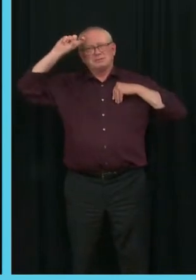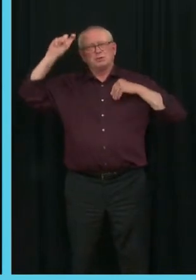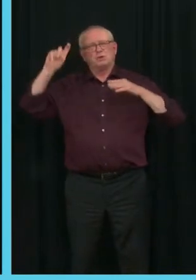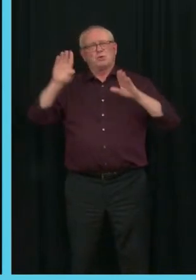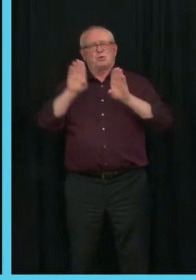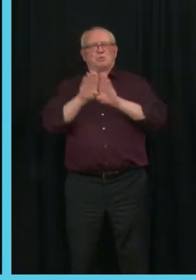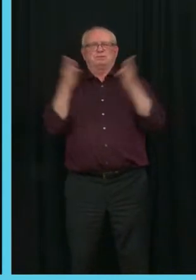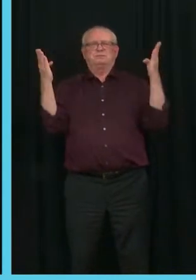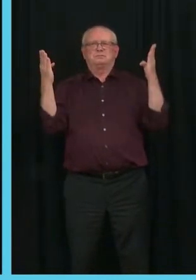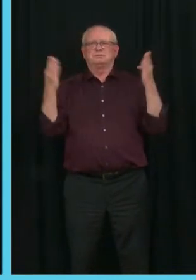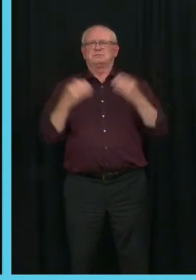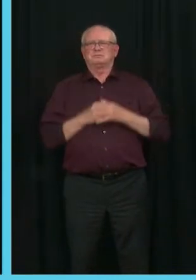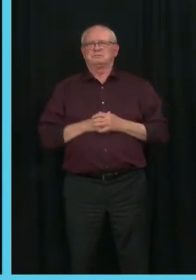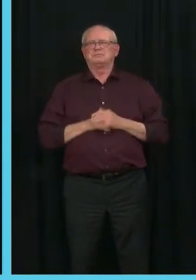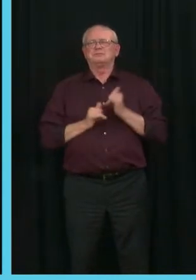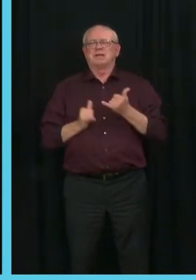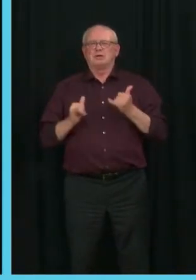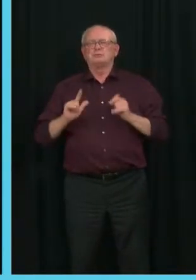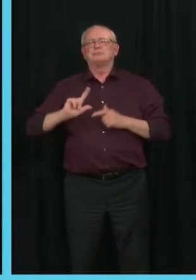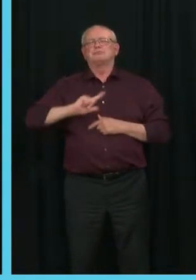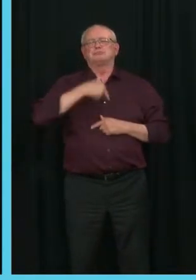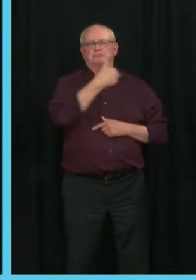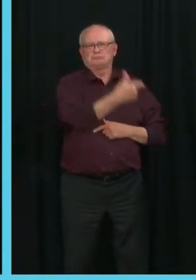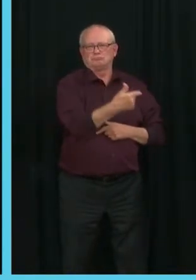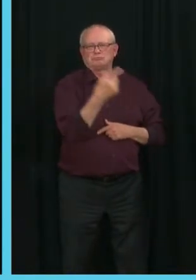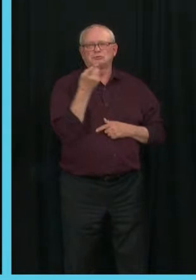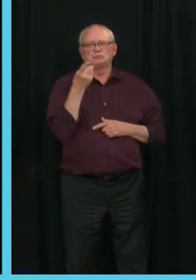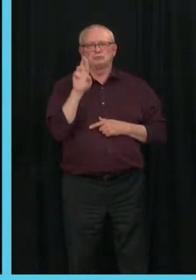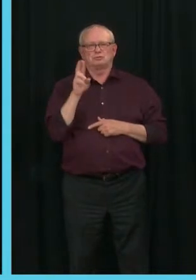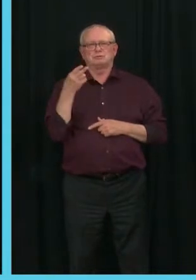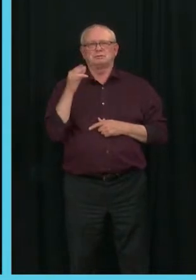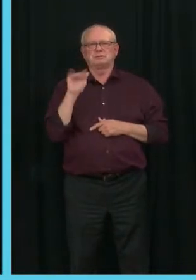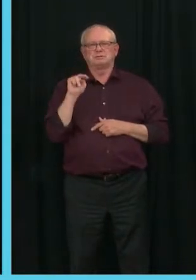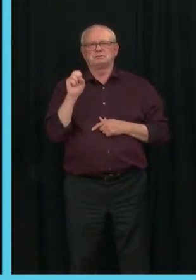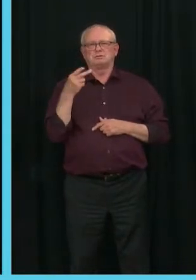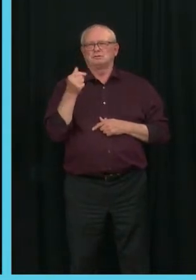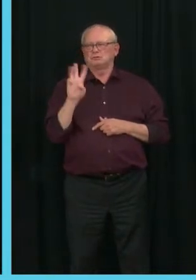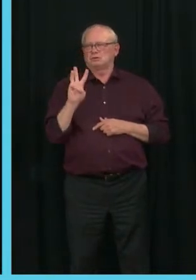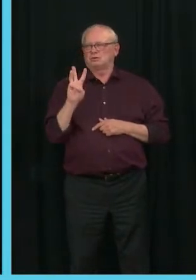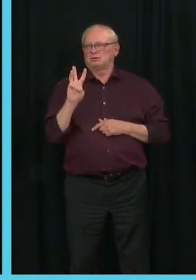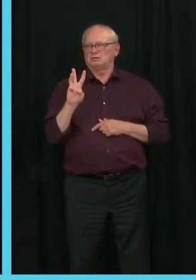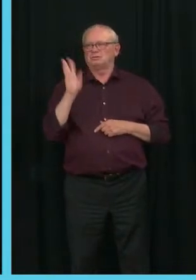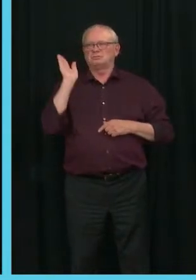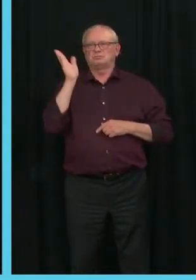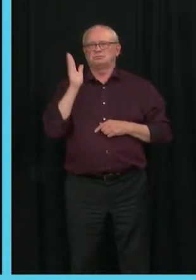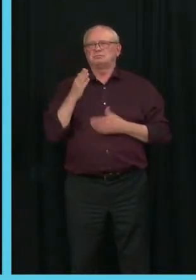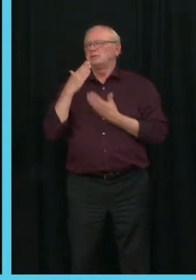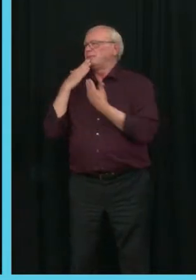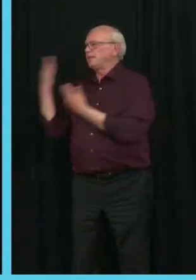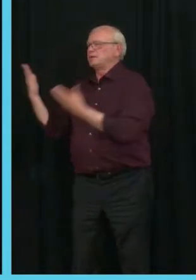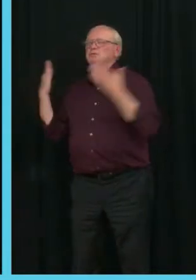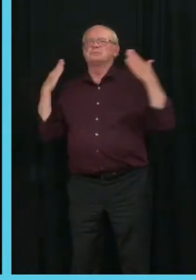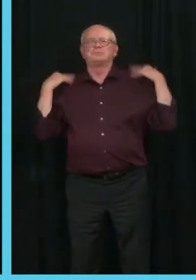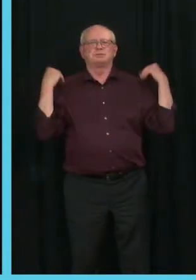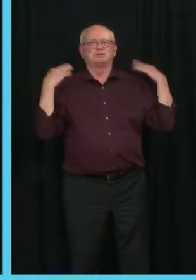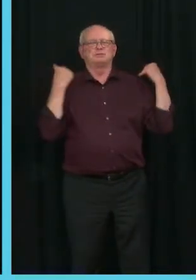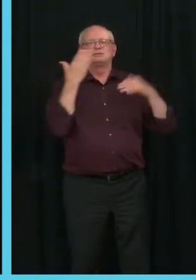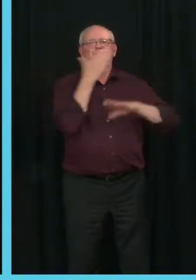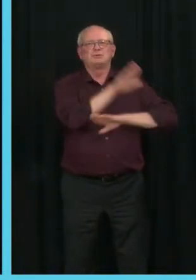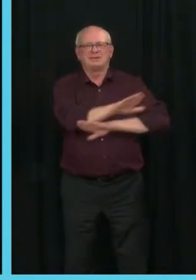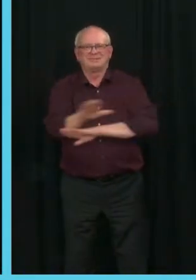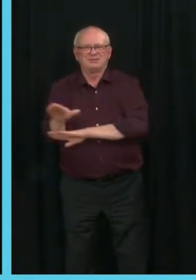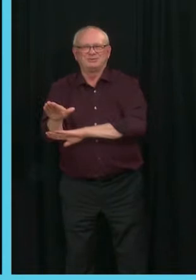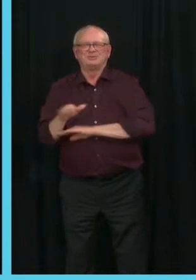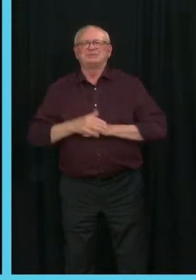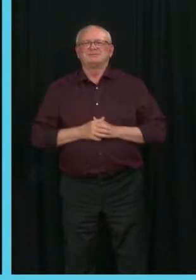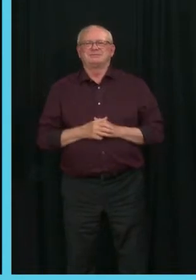Hinshaw. Thank you, Minister, and good afternoon, everyone. Before I begin, I want to let you know that I will be taking next week